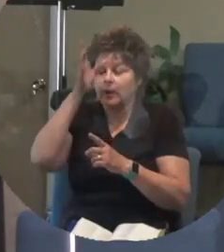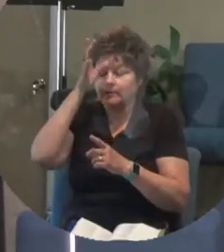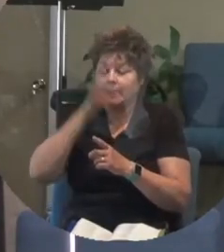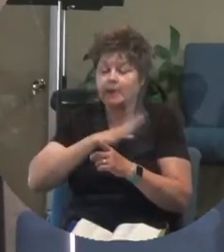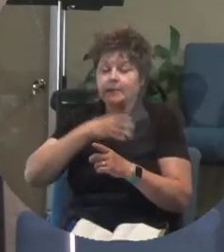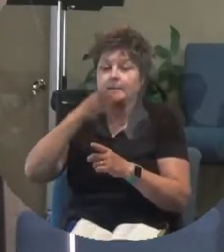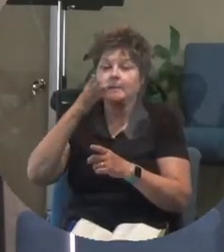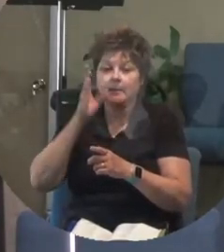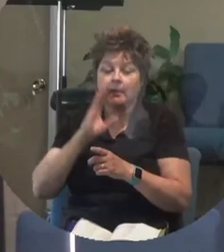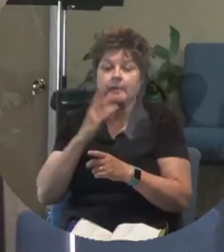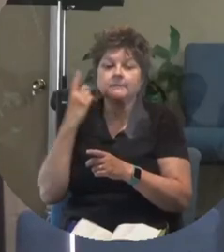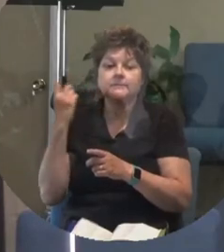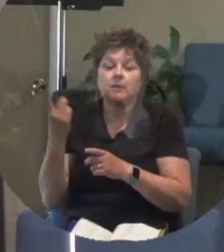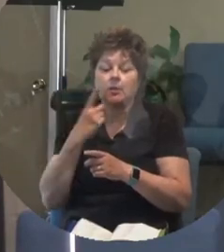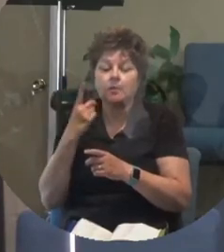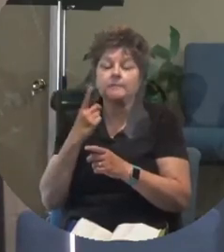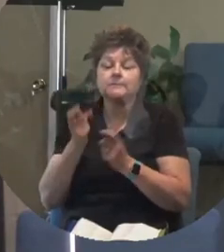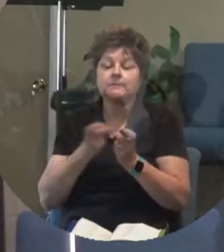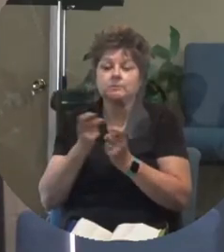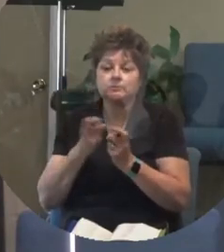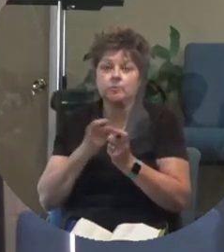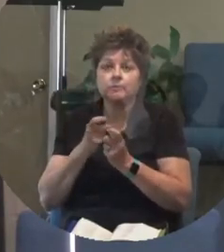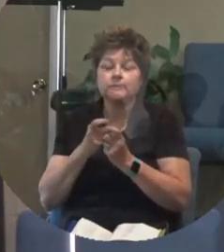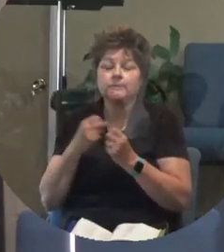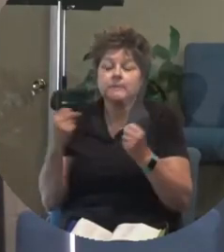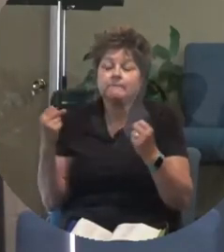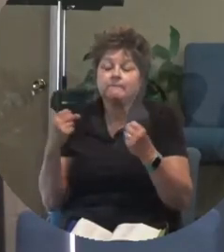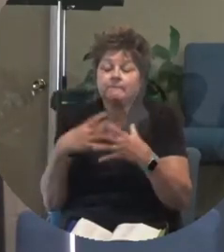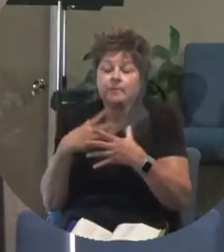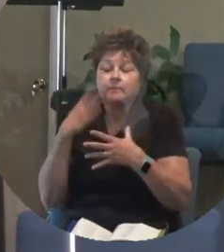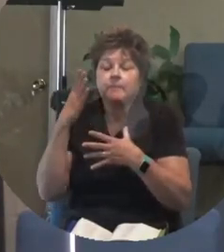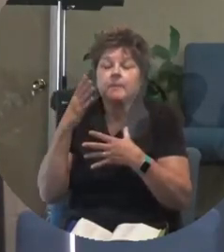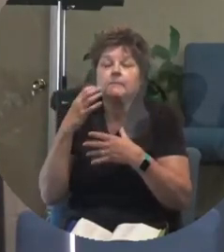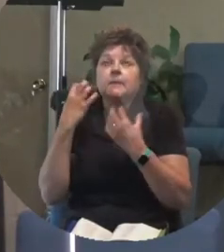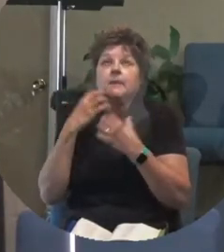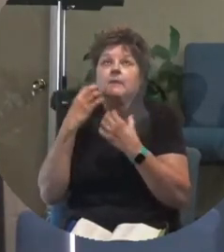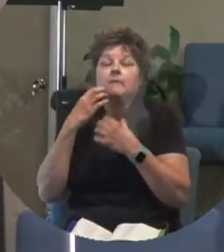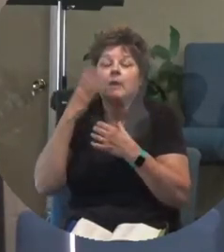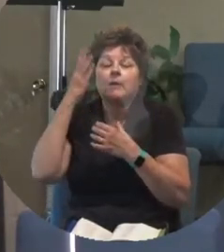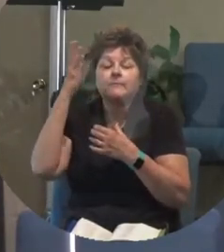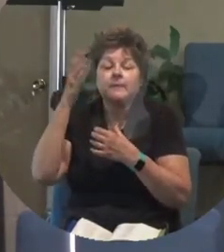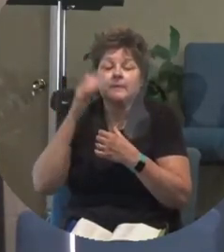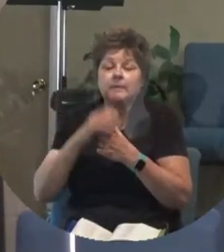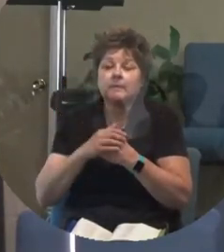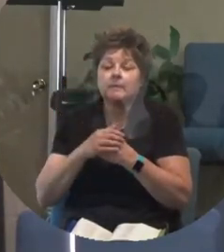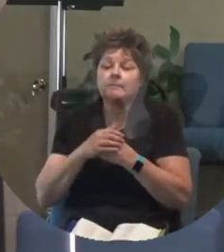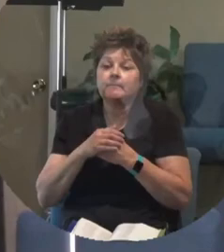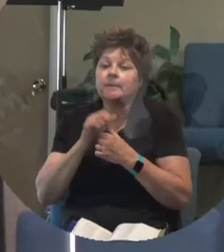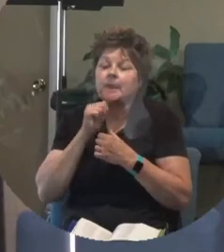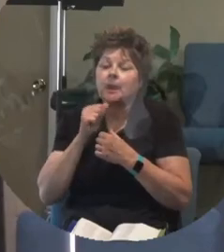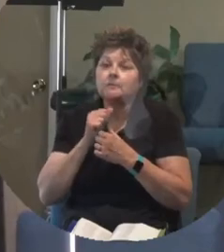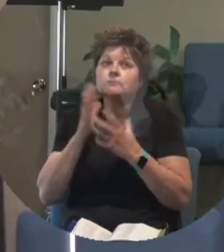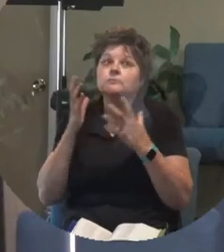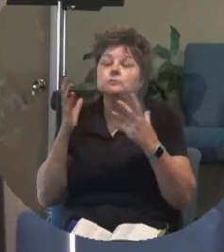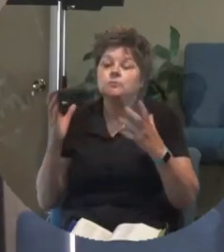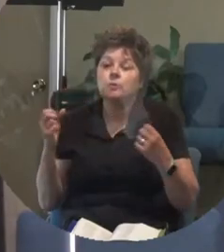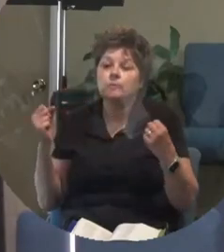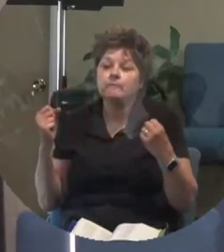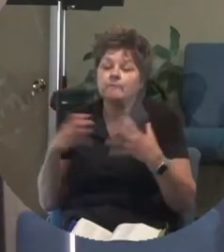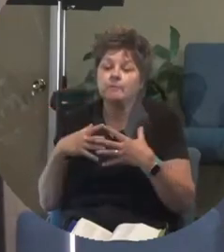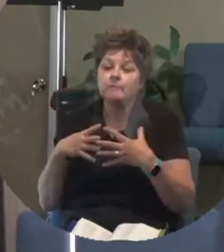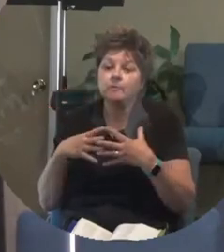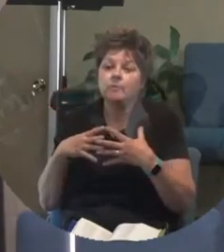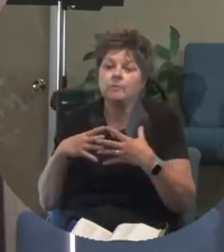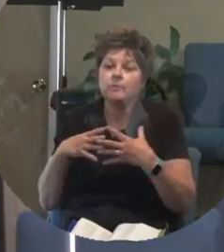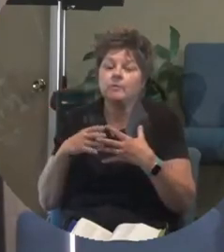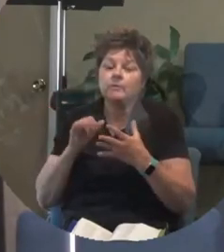always in control. And so he says, fear me, be in awe of me. But not so fearful